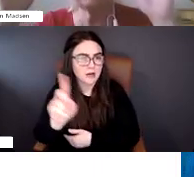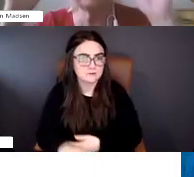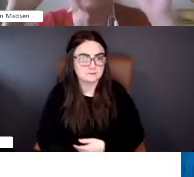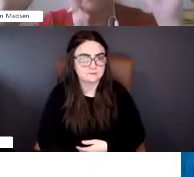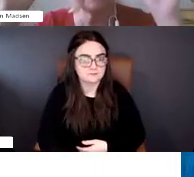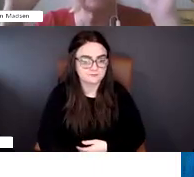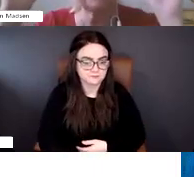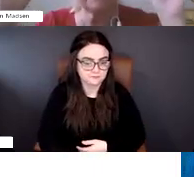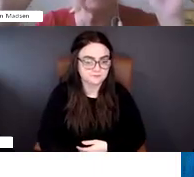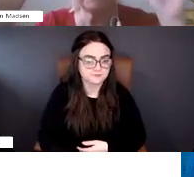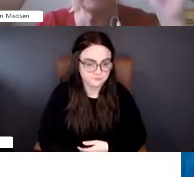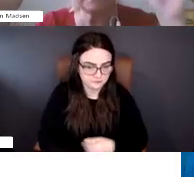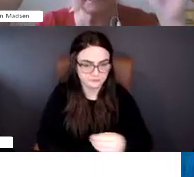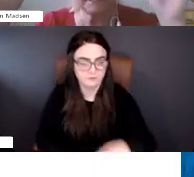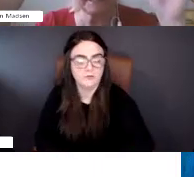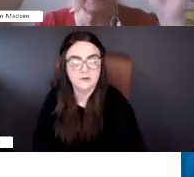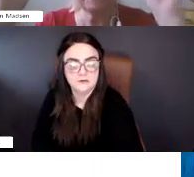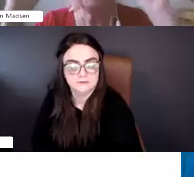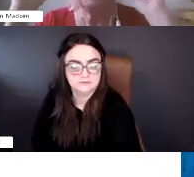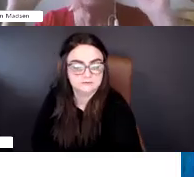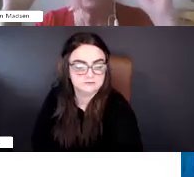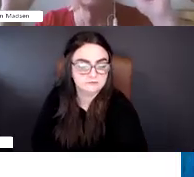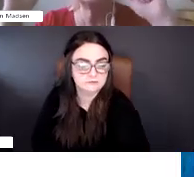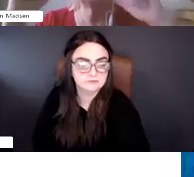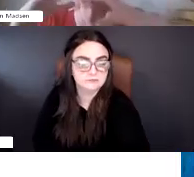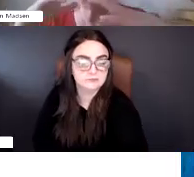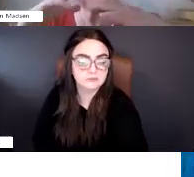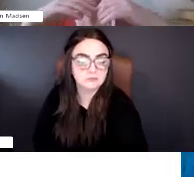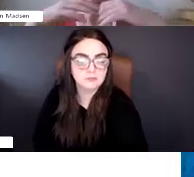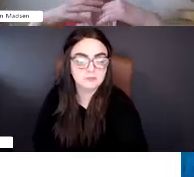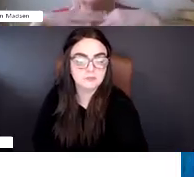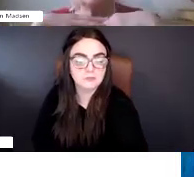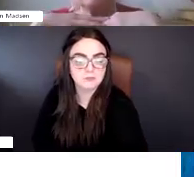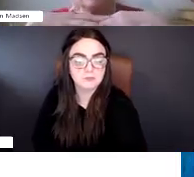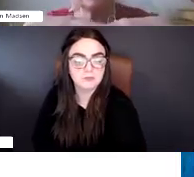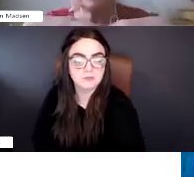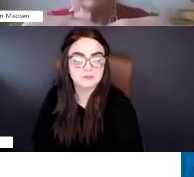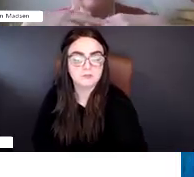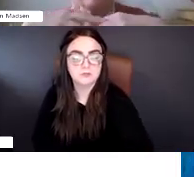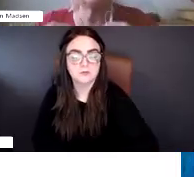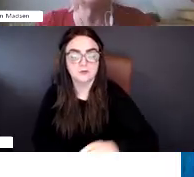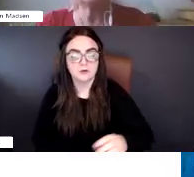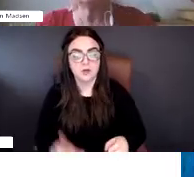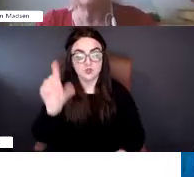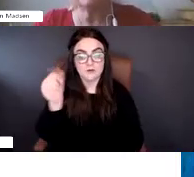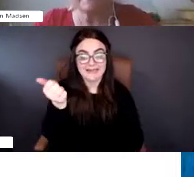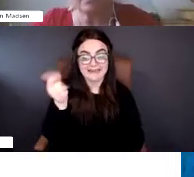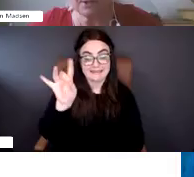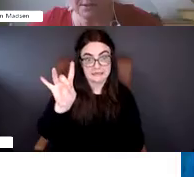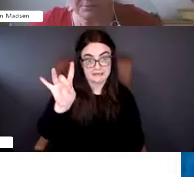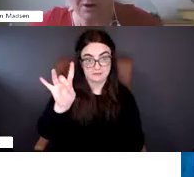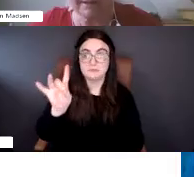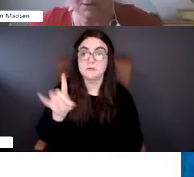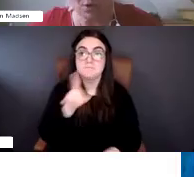first survey that was done in 2018 was done, it was an anonymous survey that was sent